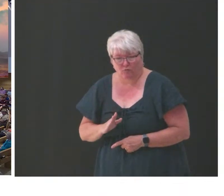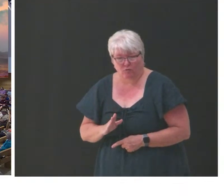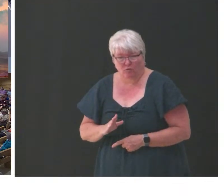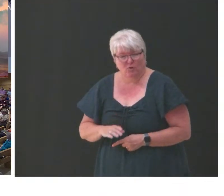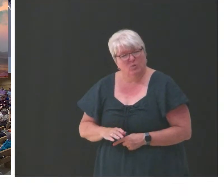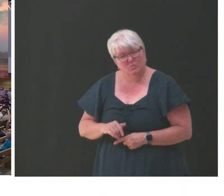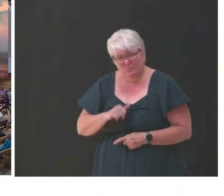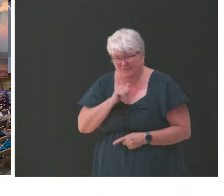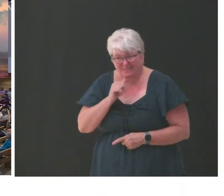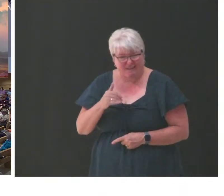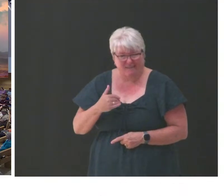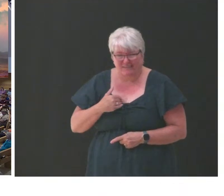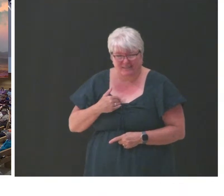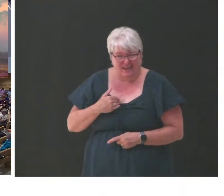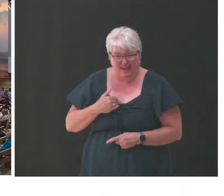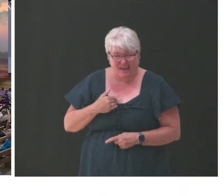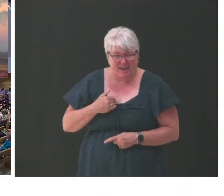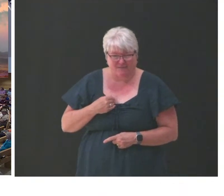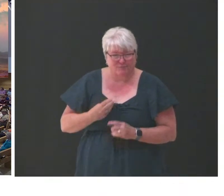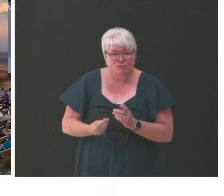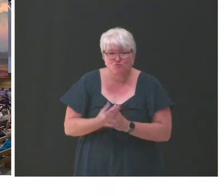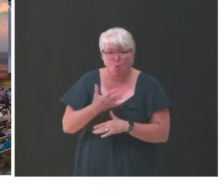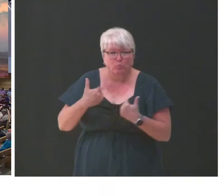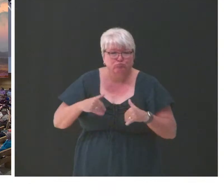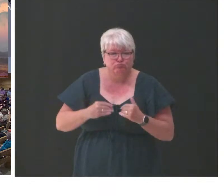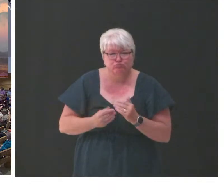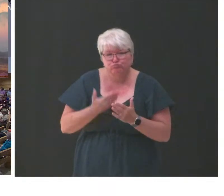not going to have a thriving marriage.